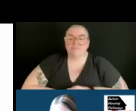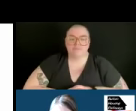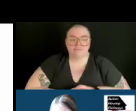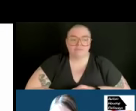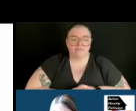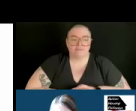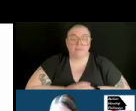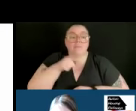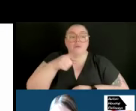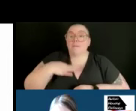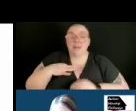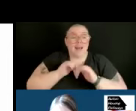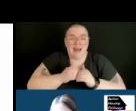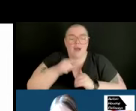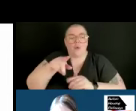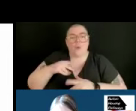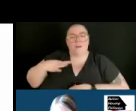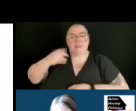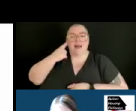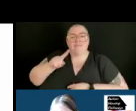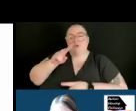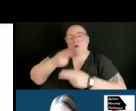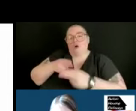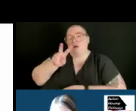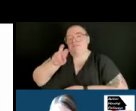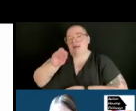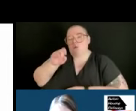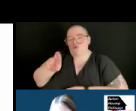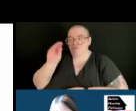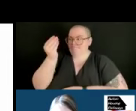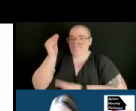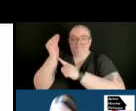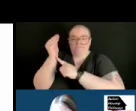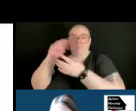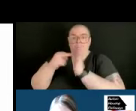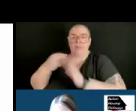You apply for a voucher you can use to rent a place that you find.